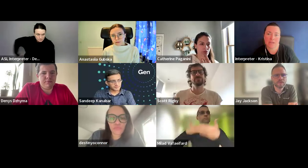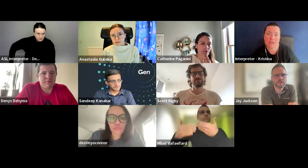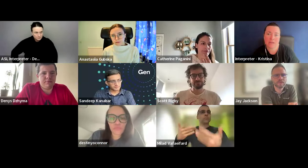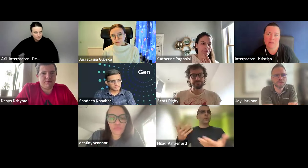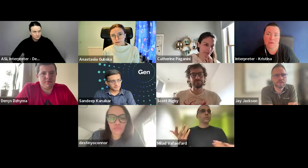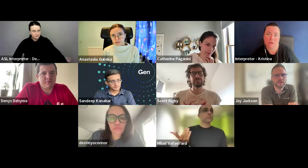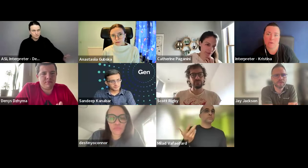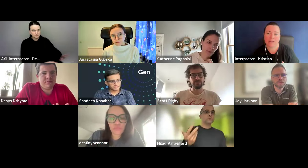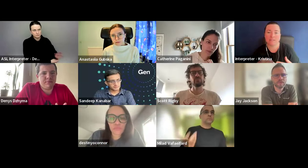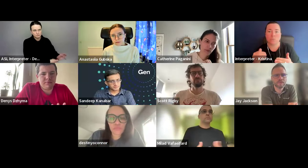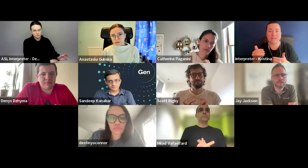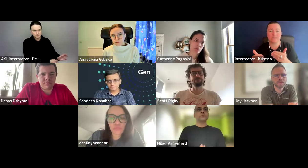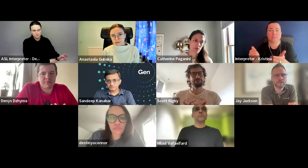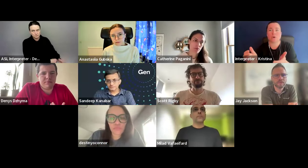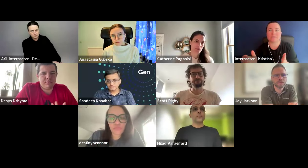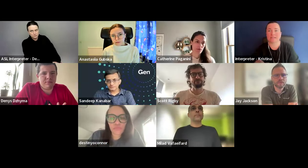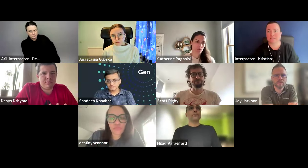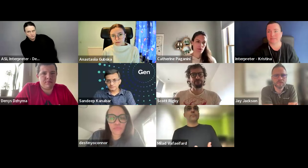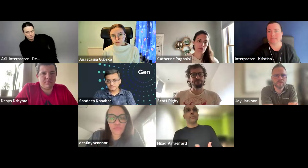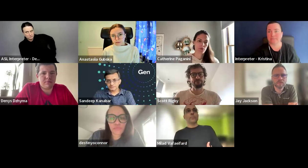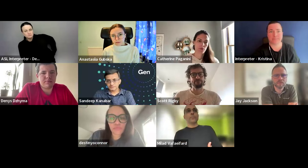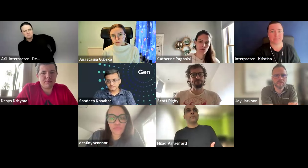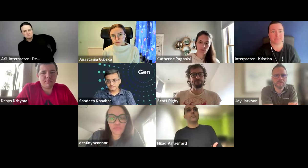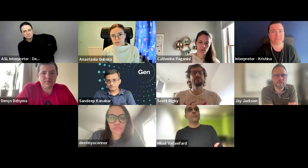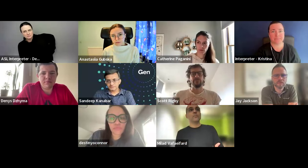voluntary? I guess, what is the process?